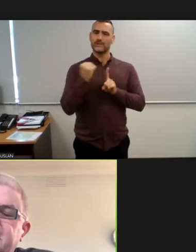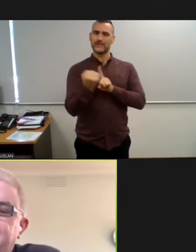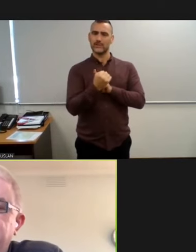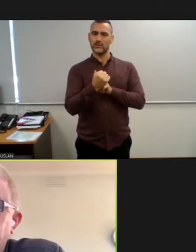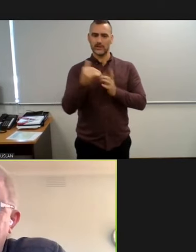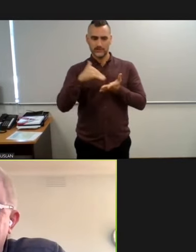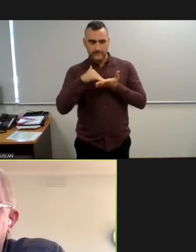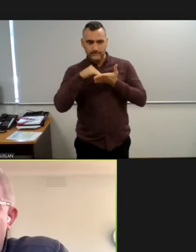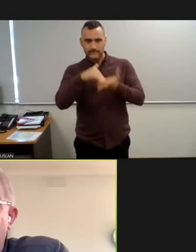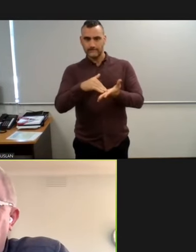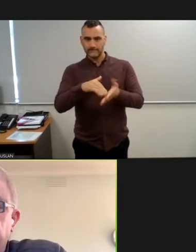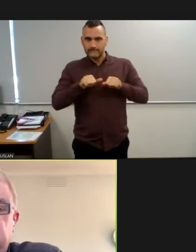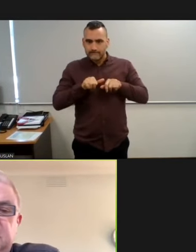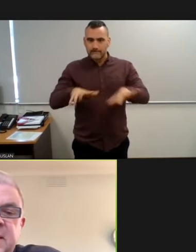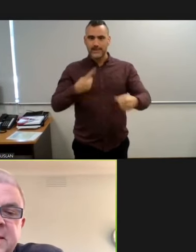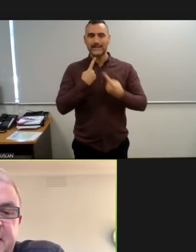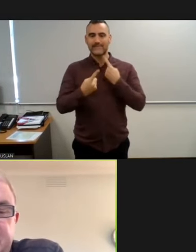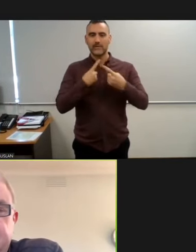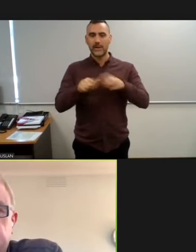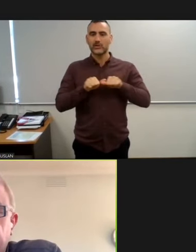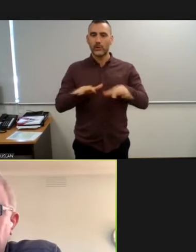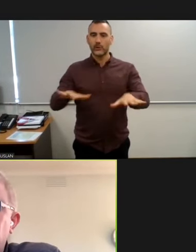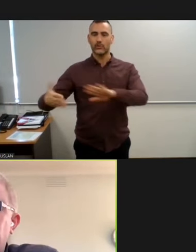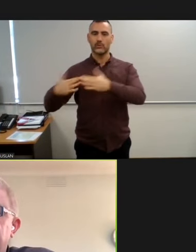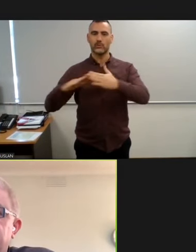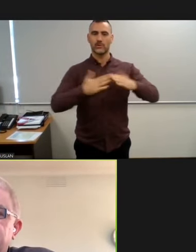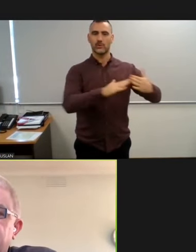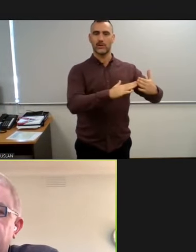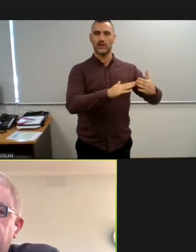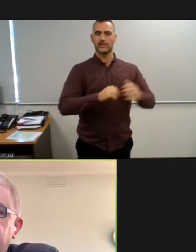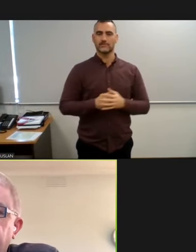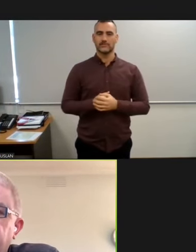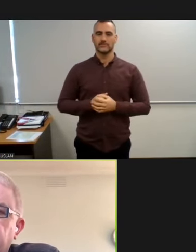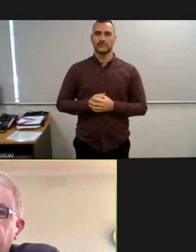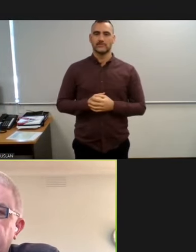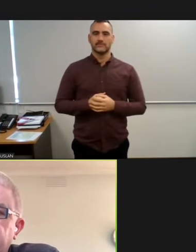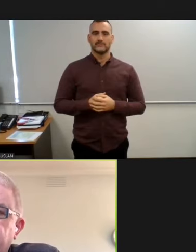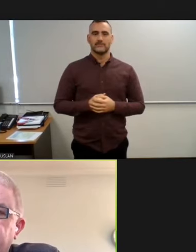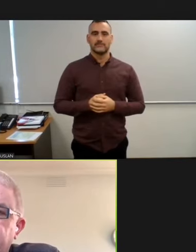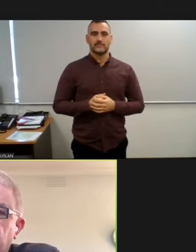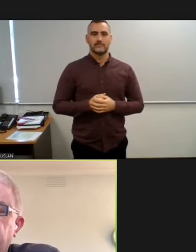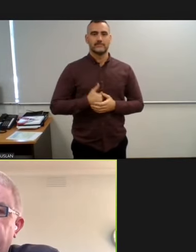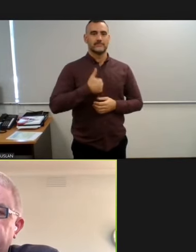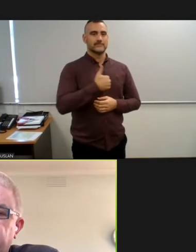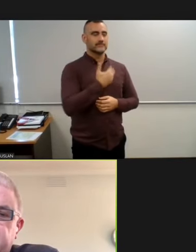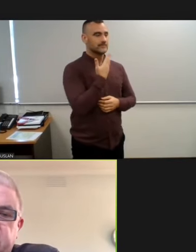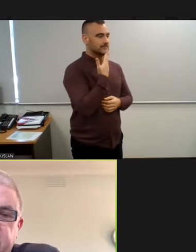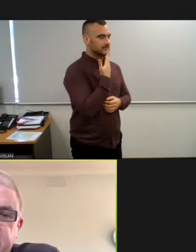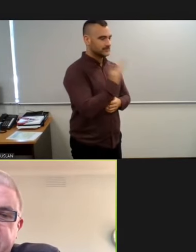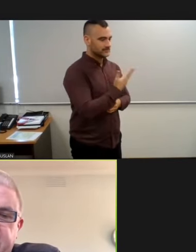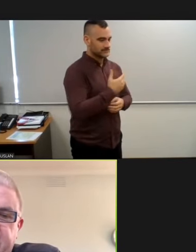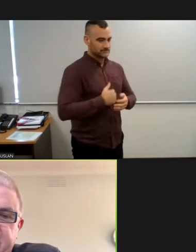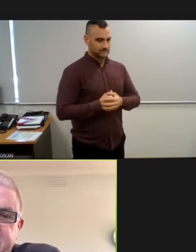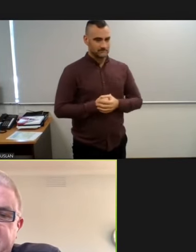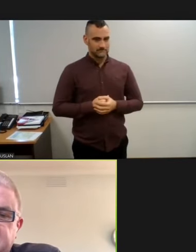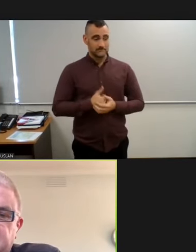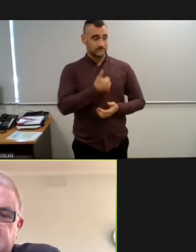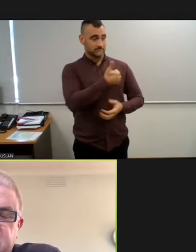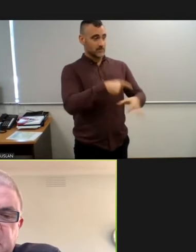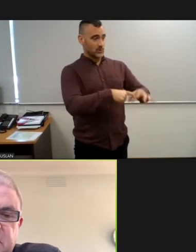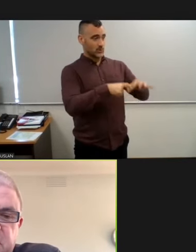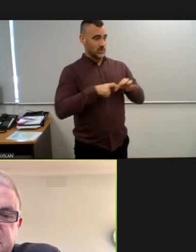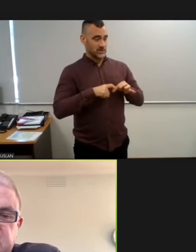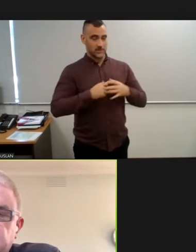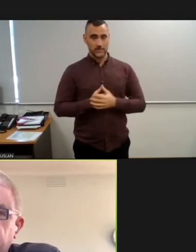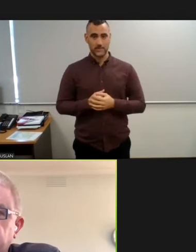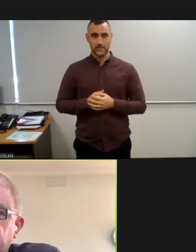Thanks, Emma, and great question. First, can I just start perhaps by, on behalf of DHHS